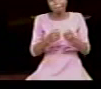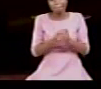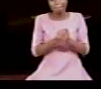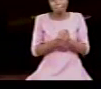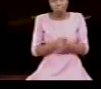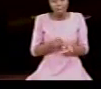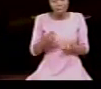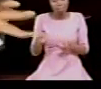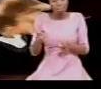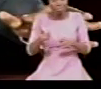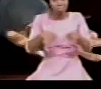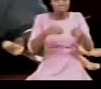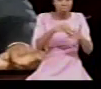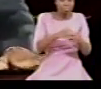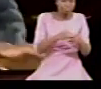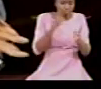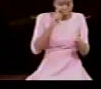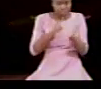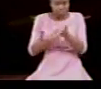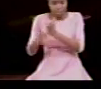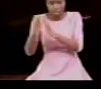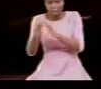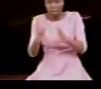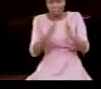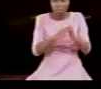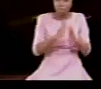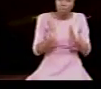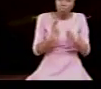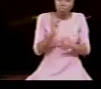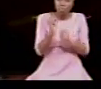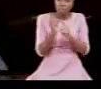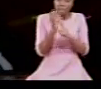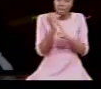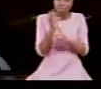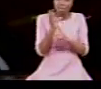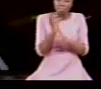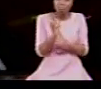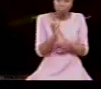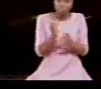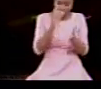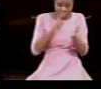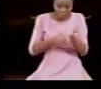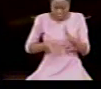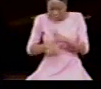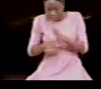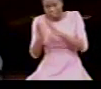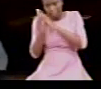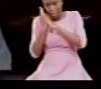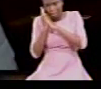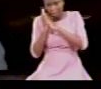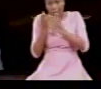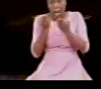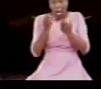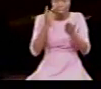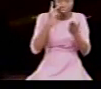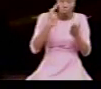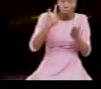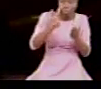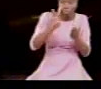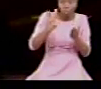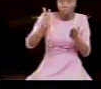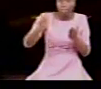She went and checked around, used lantern, so to say, and checked under the bed, and saw two